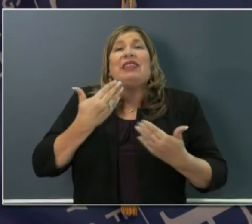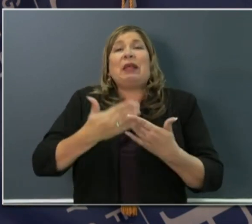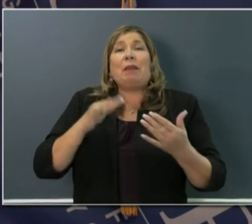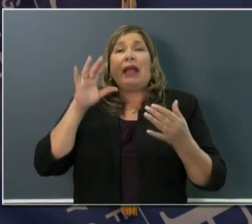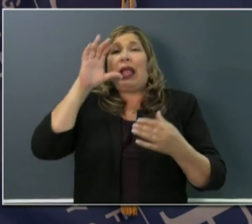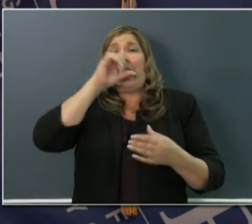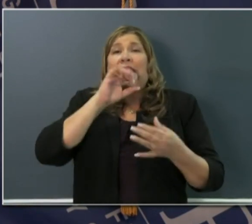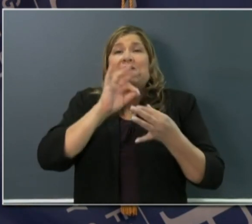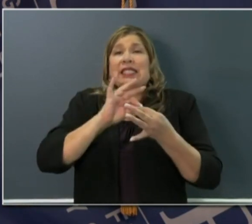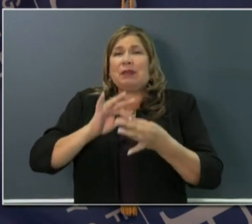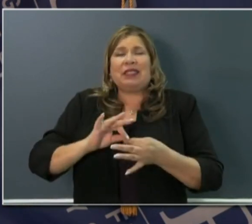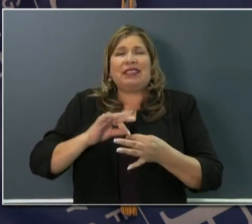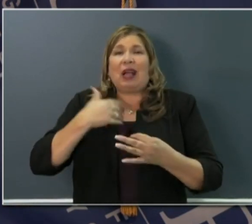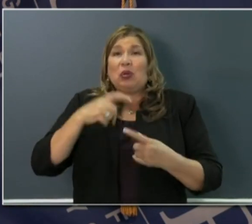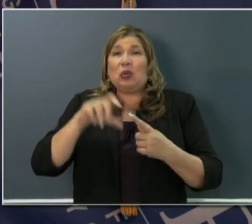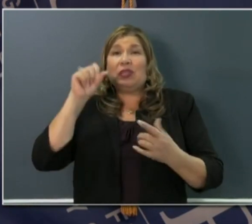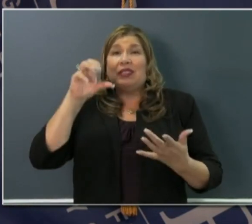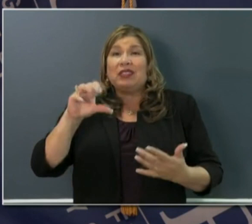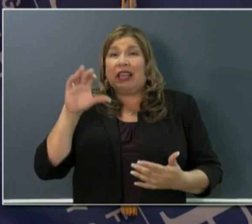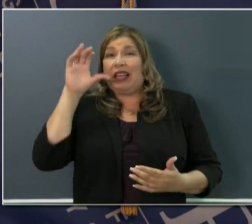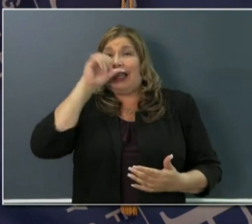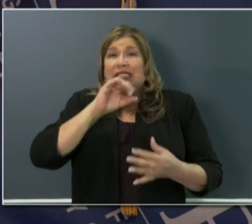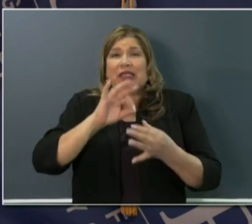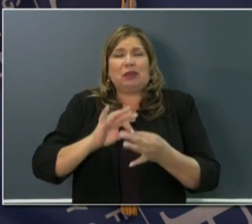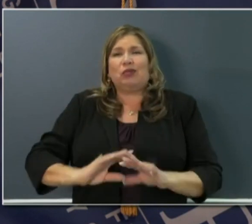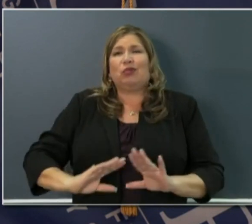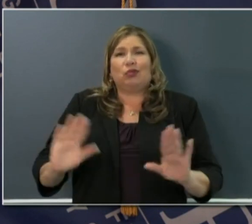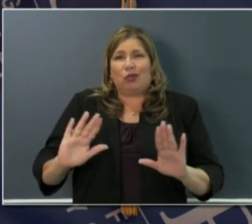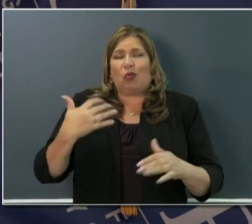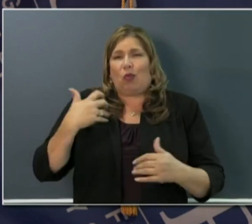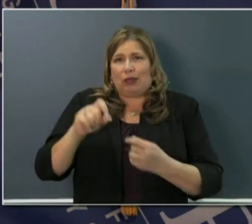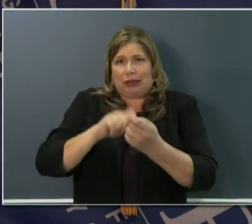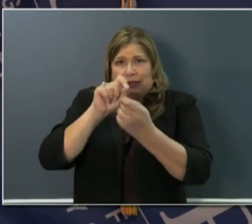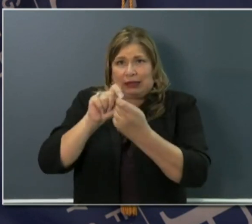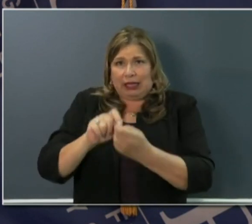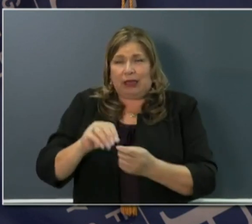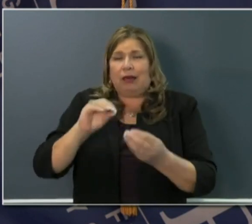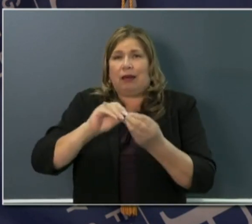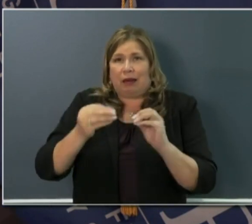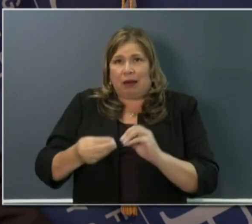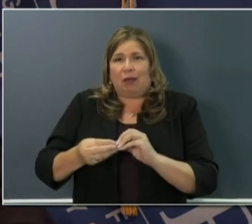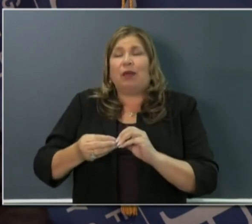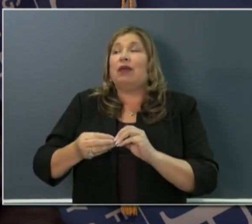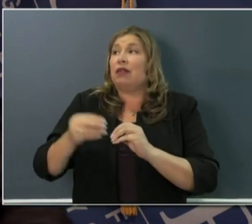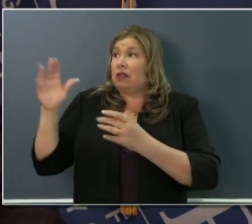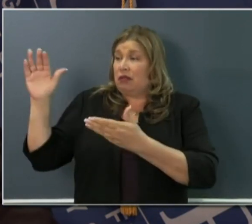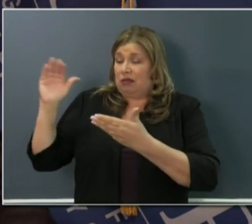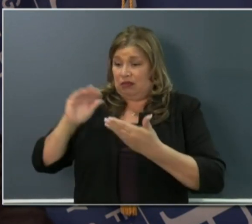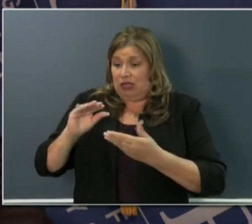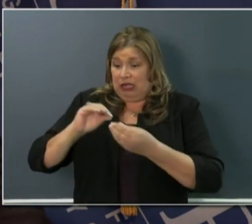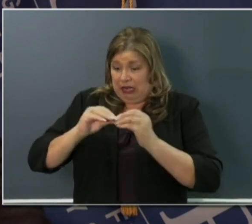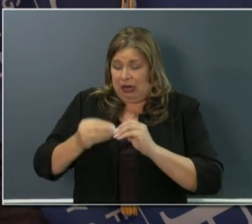going to get clarification on some of these numbers and get the specifics. And until I have that,